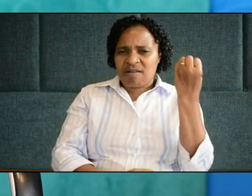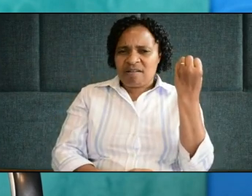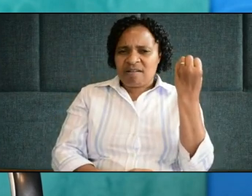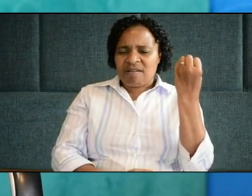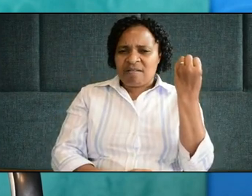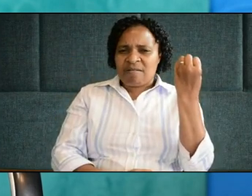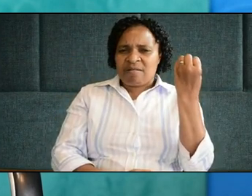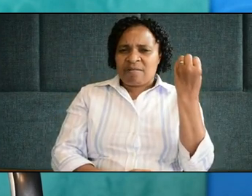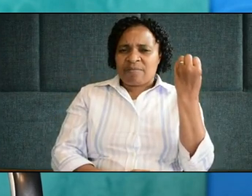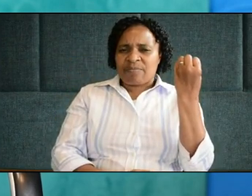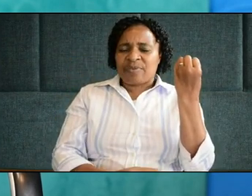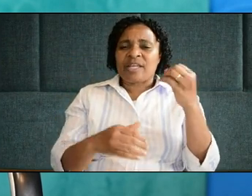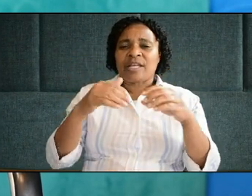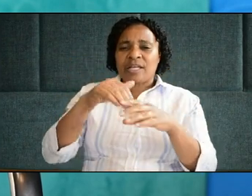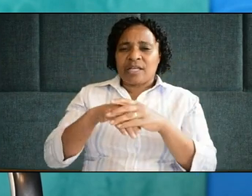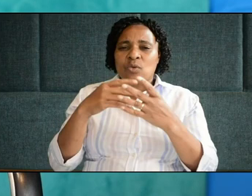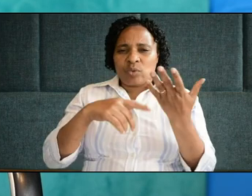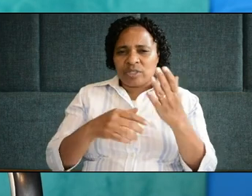It is the poorest in